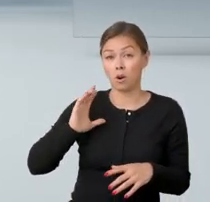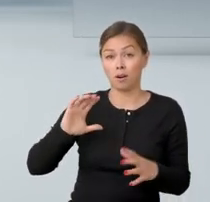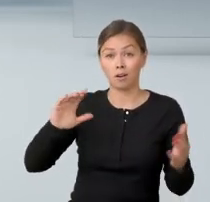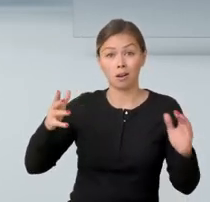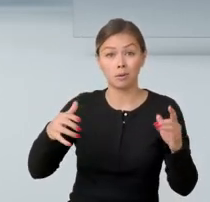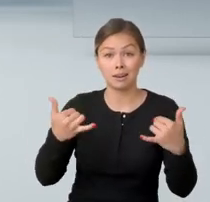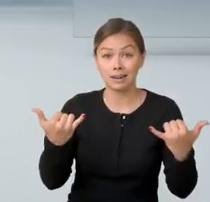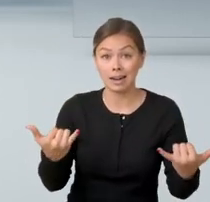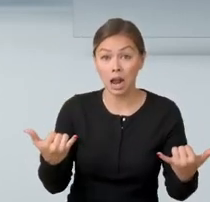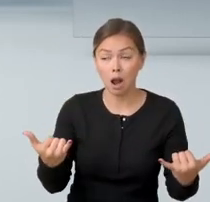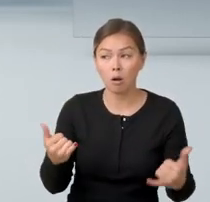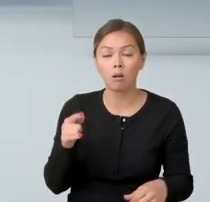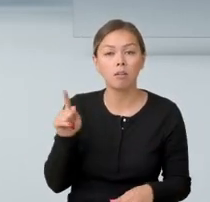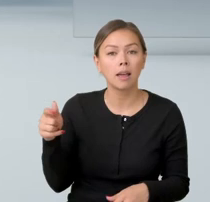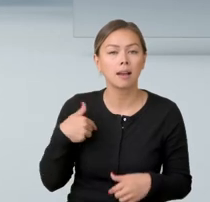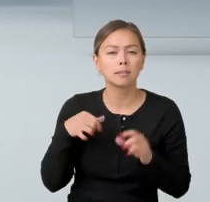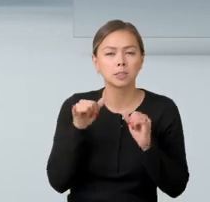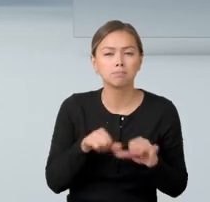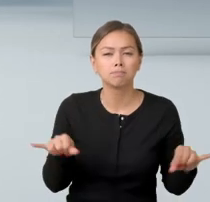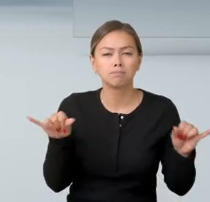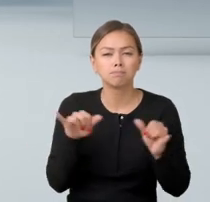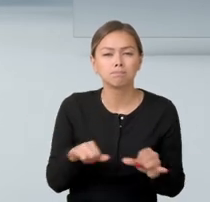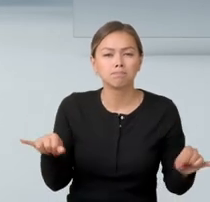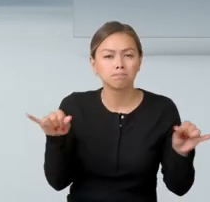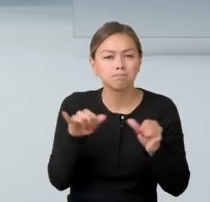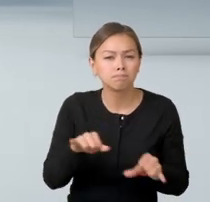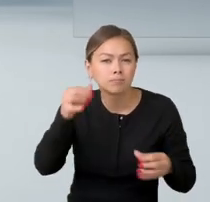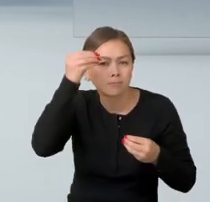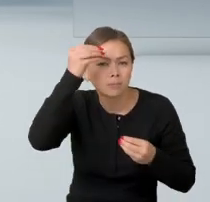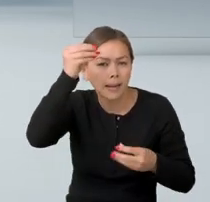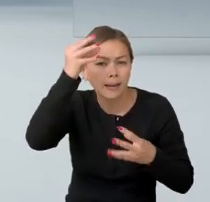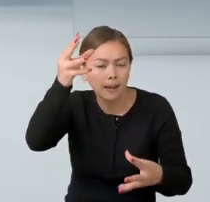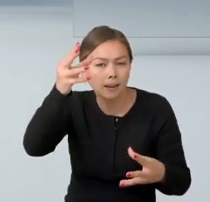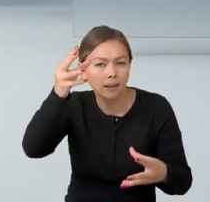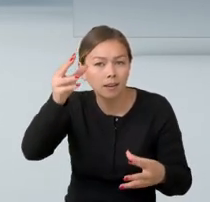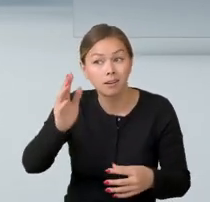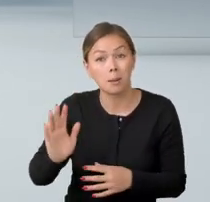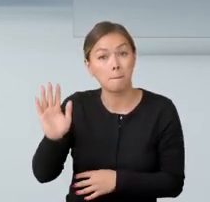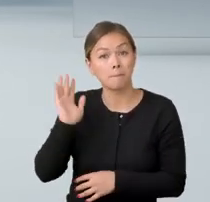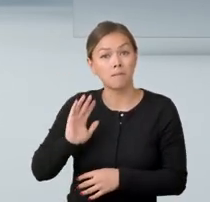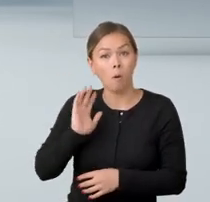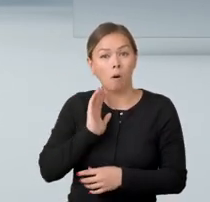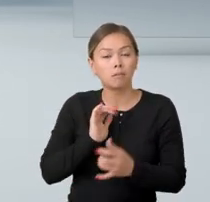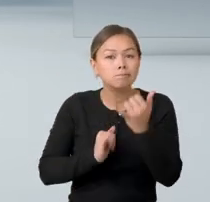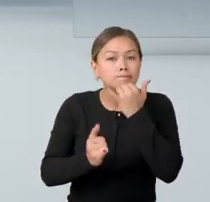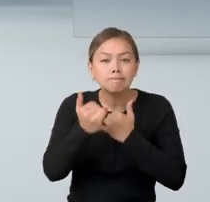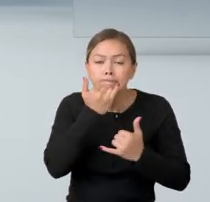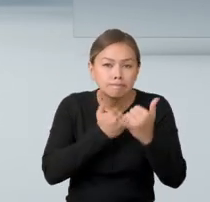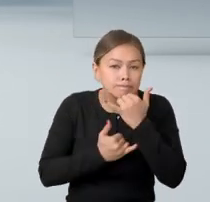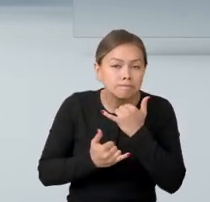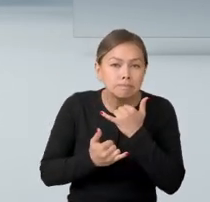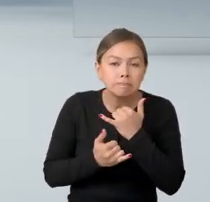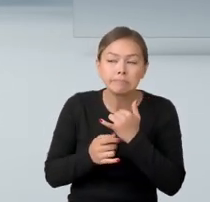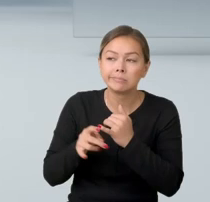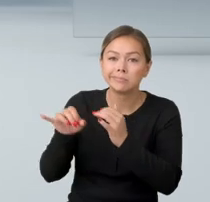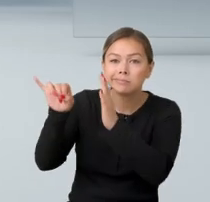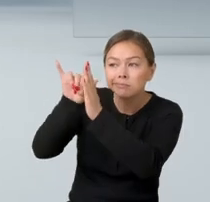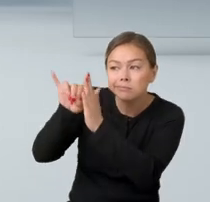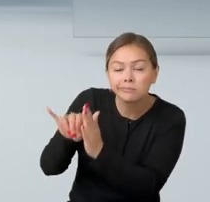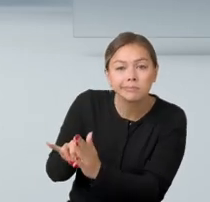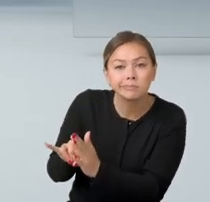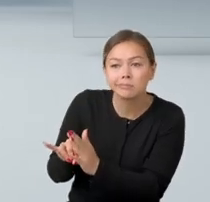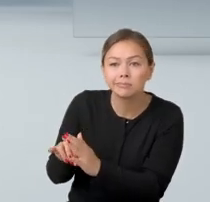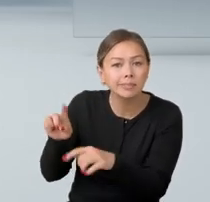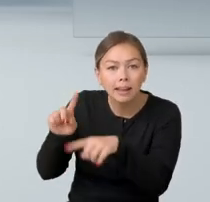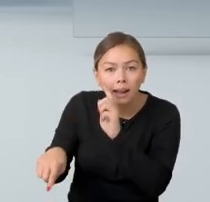the other reality the older reality now they have consistent data there because in the older reality they had kind